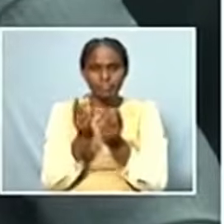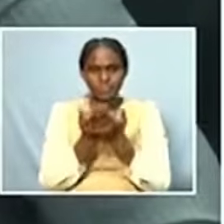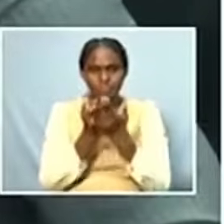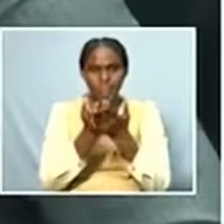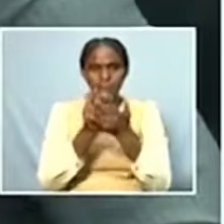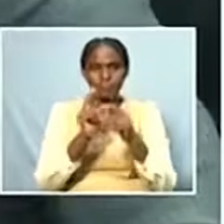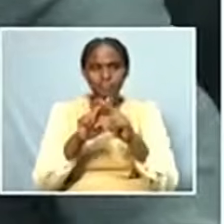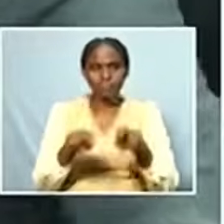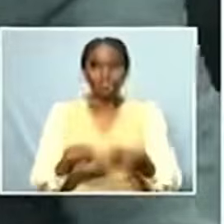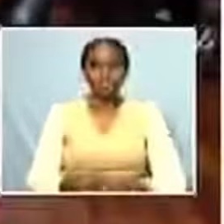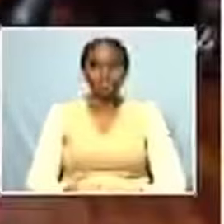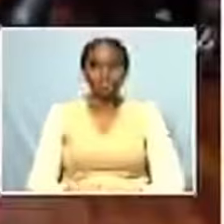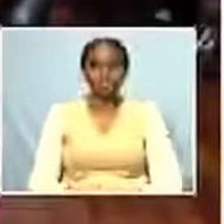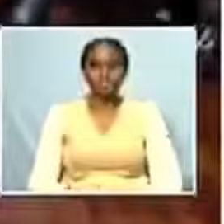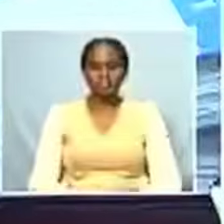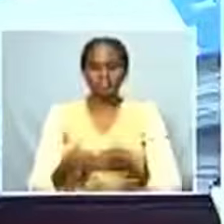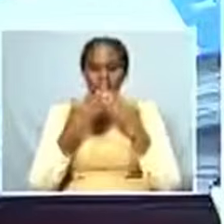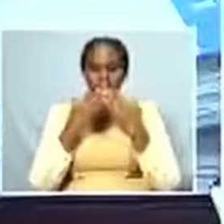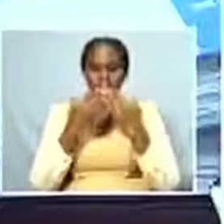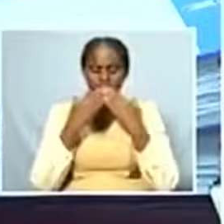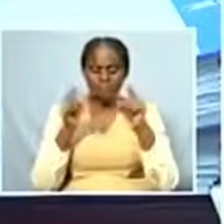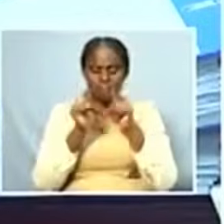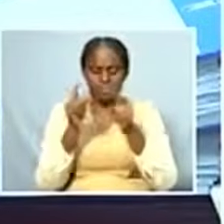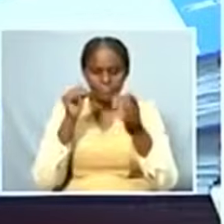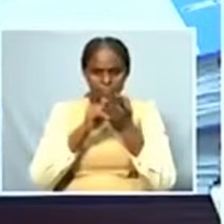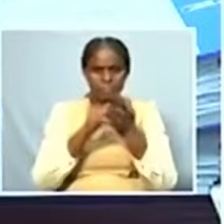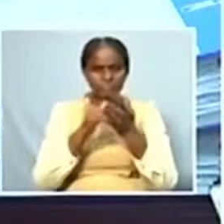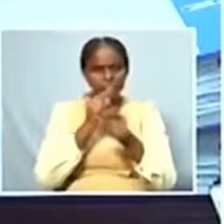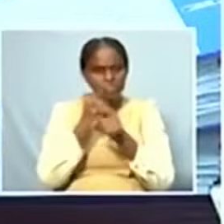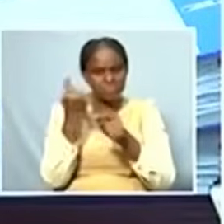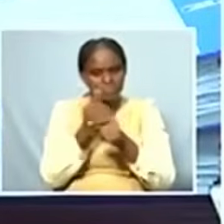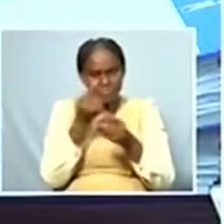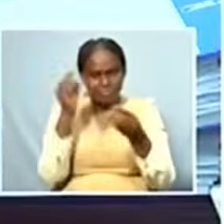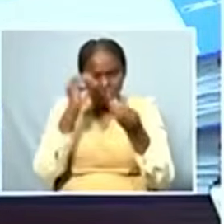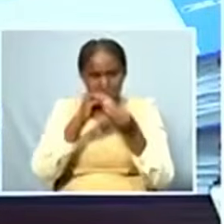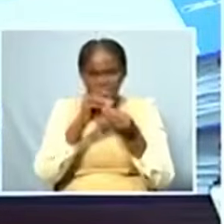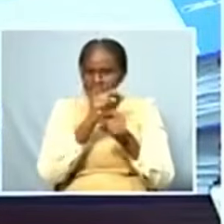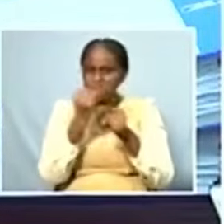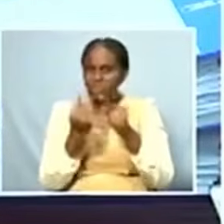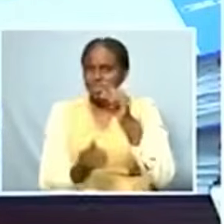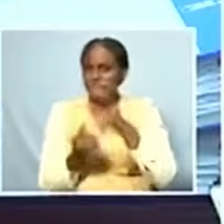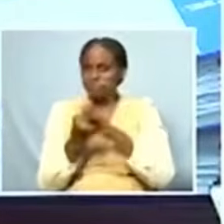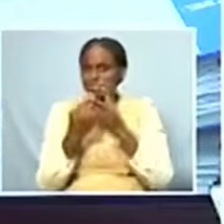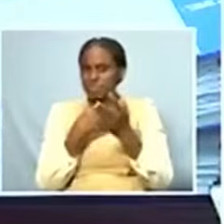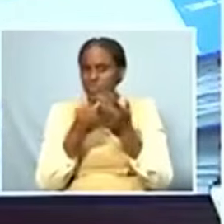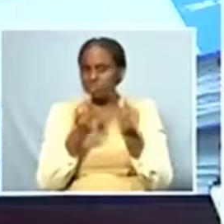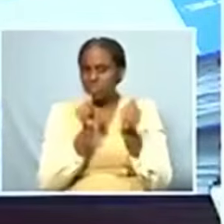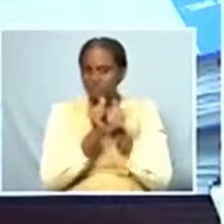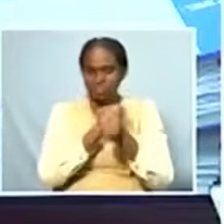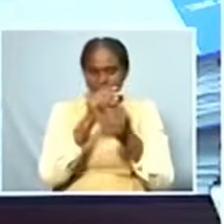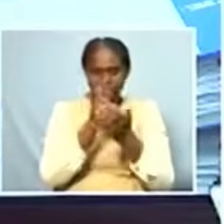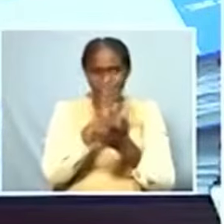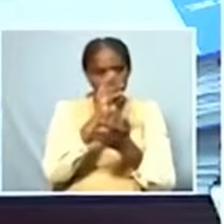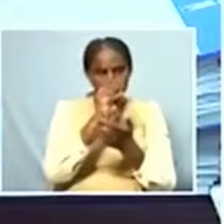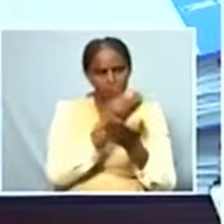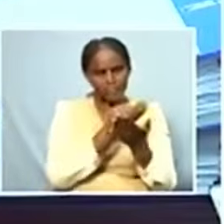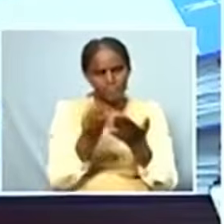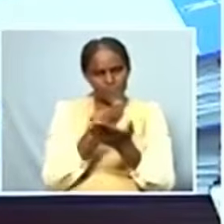Yeah. Thank you. And just to add, PS, is it a coincidence that 06 failed?